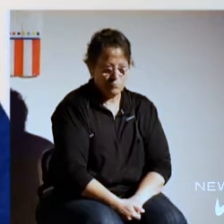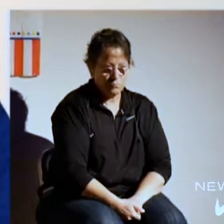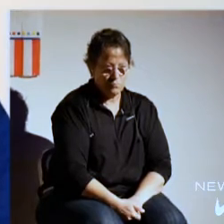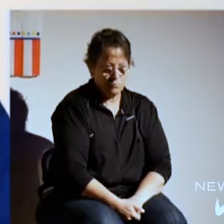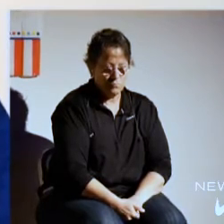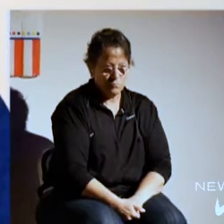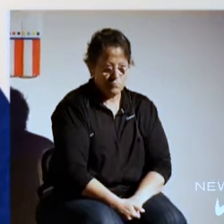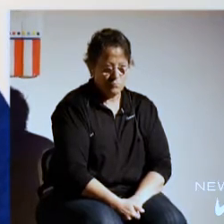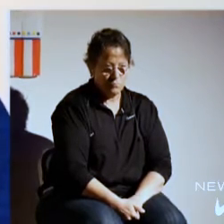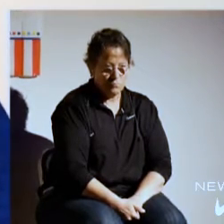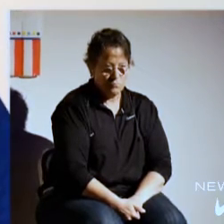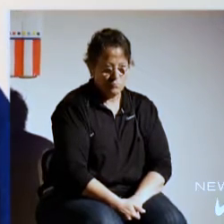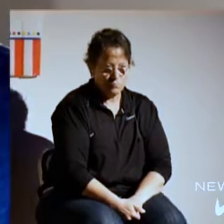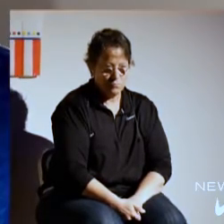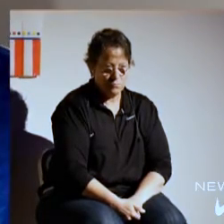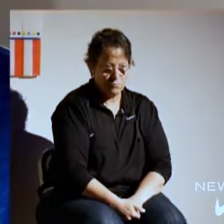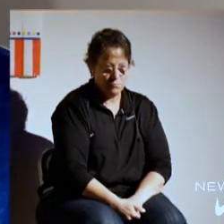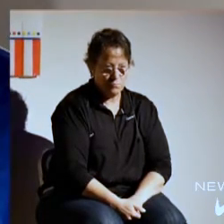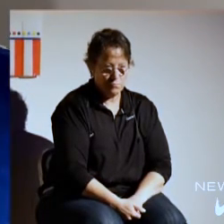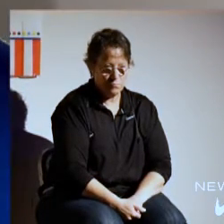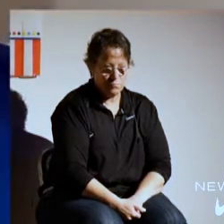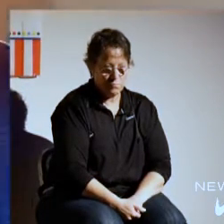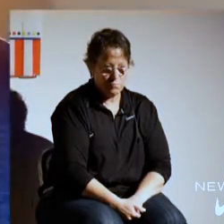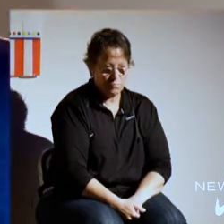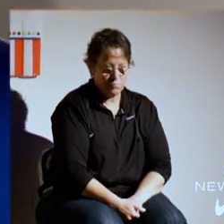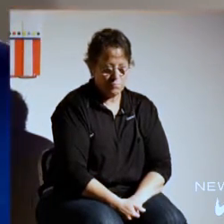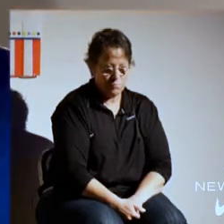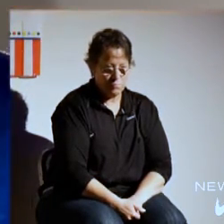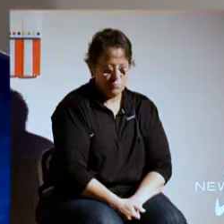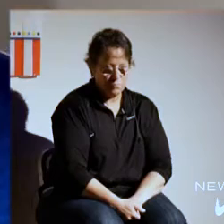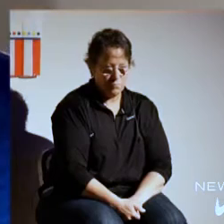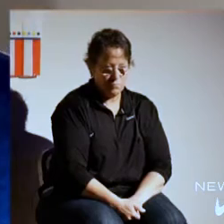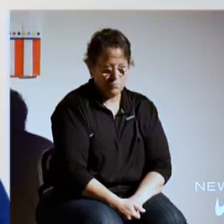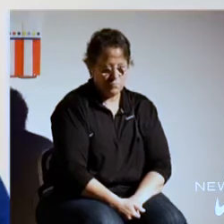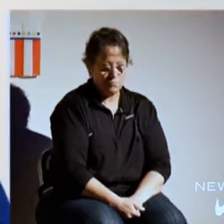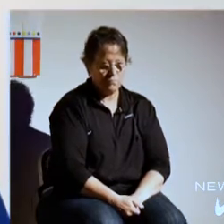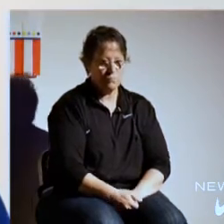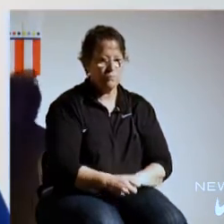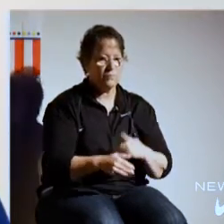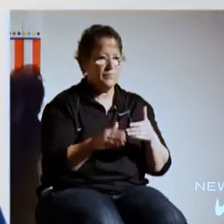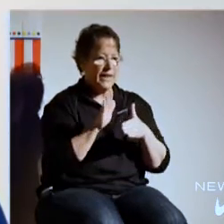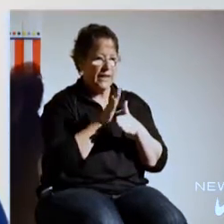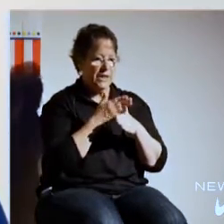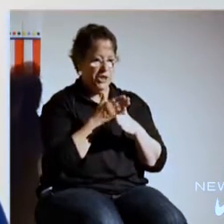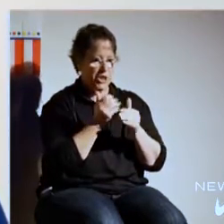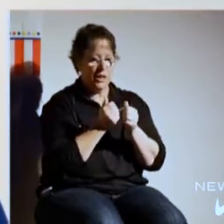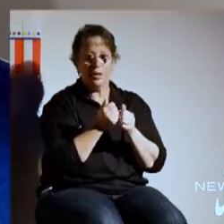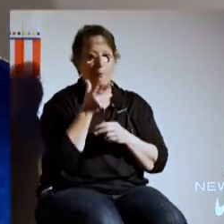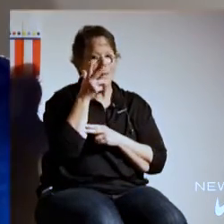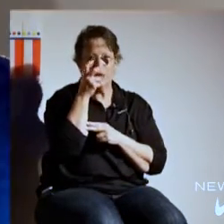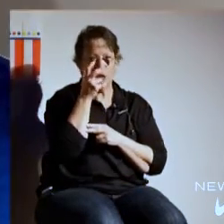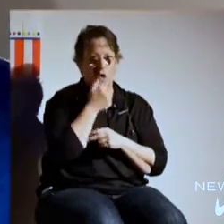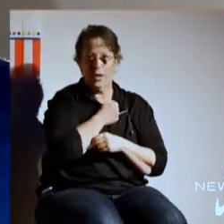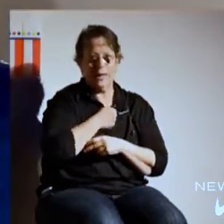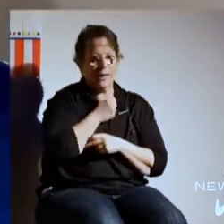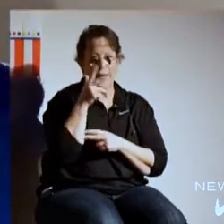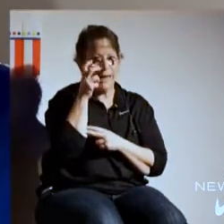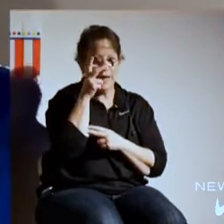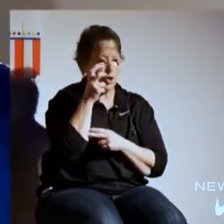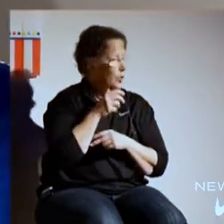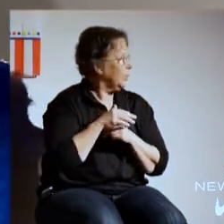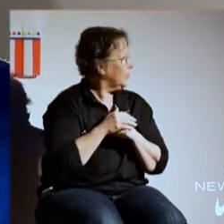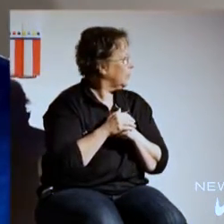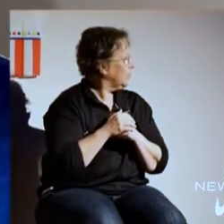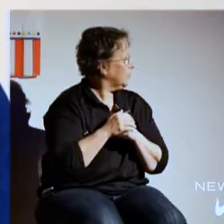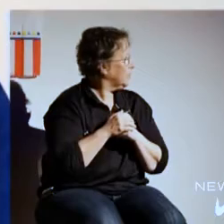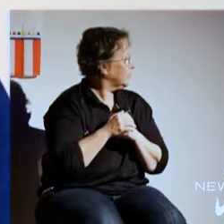for the Lord, work that he was doing in his life. After a little bit, he shared with me, he had just lost everything in his life, or going through a divorce,